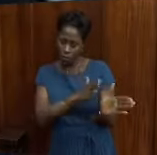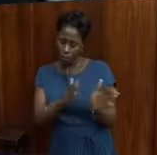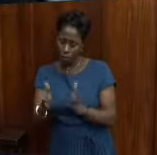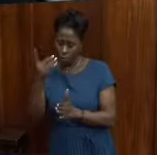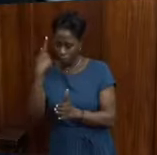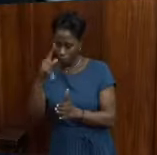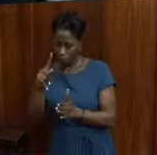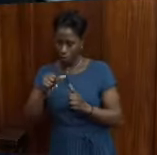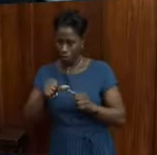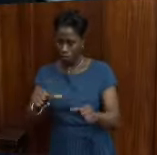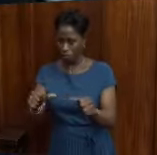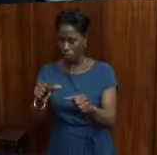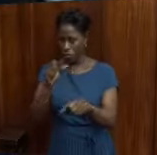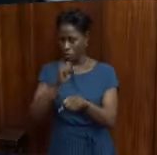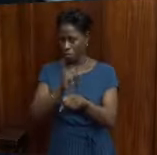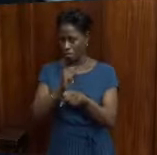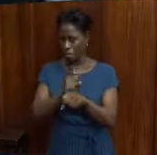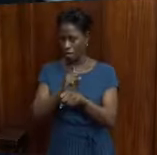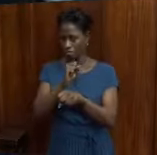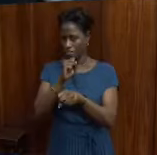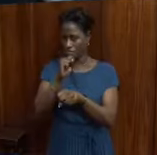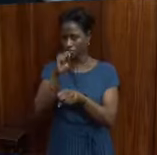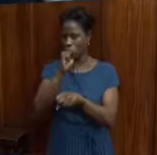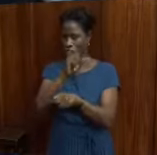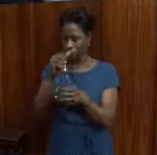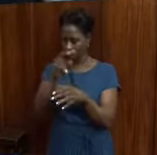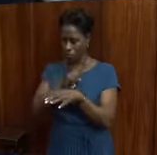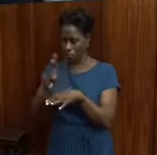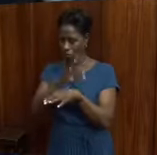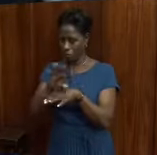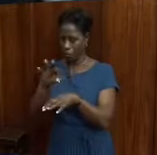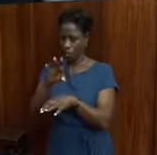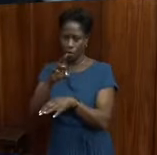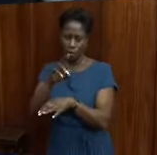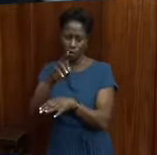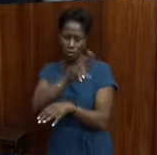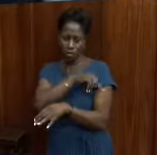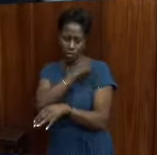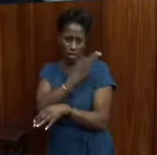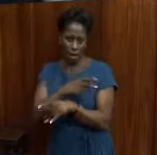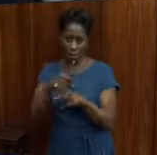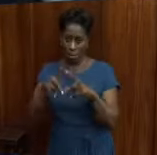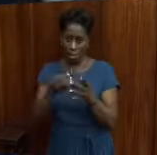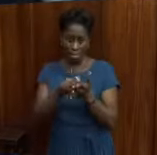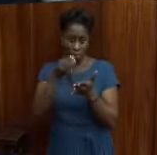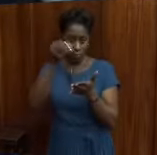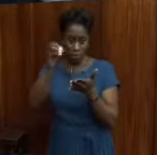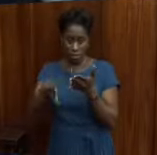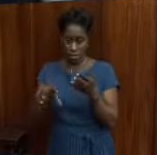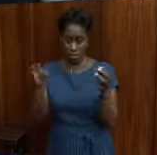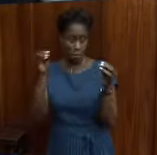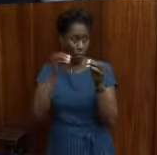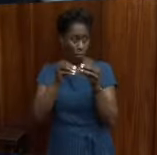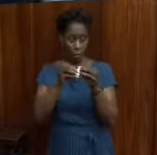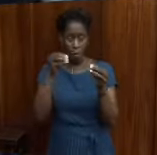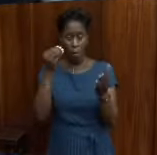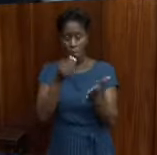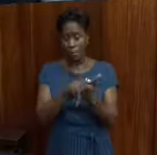St. Jude's, including a finance cost of 6.6 million to be settled